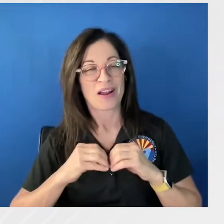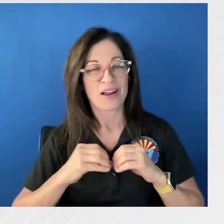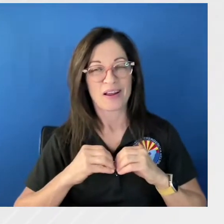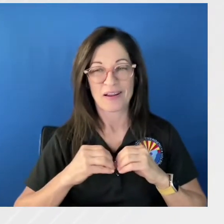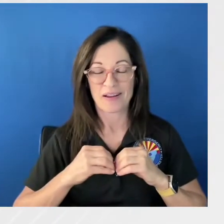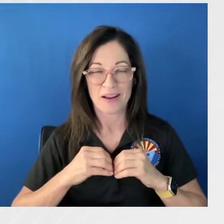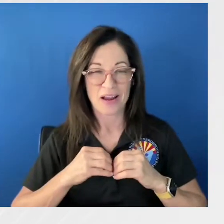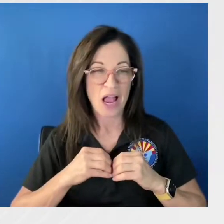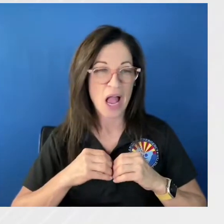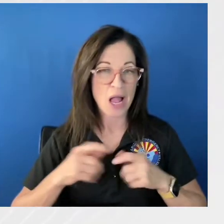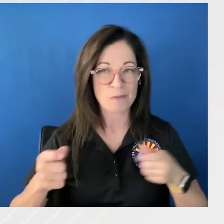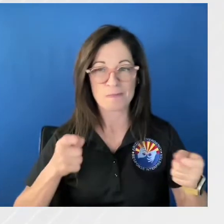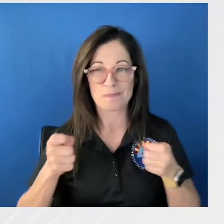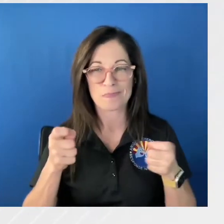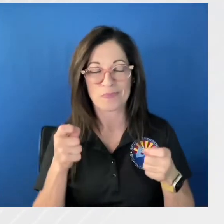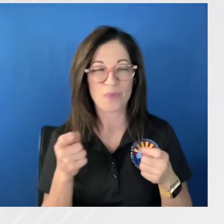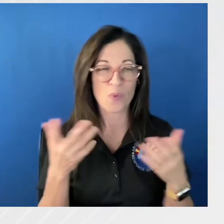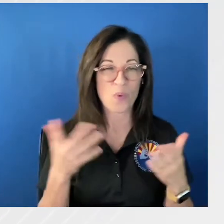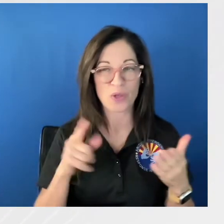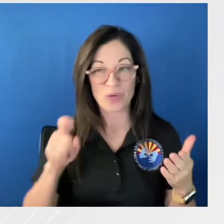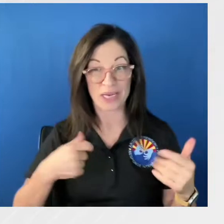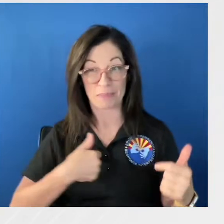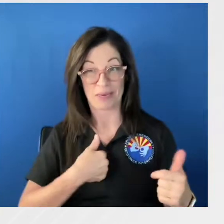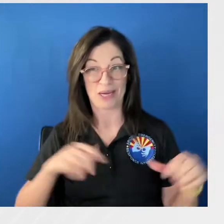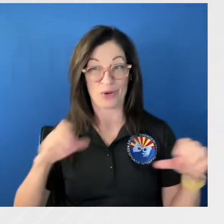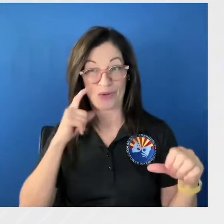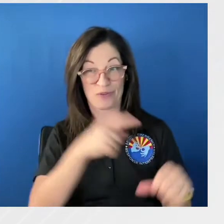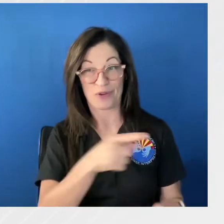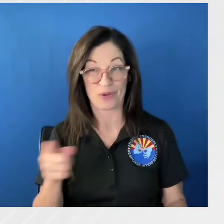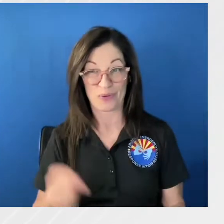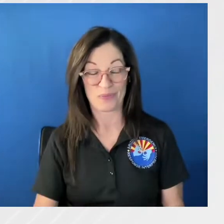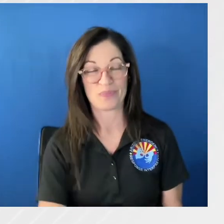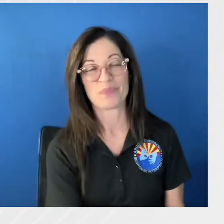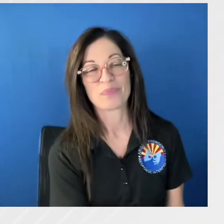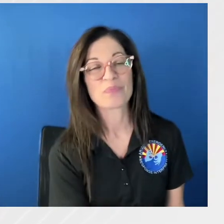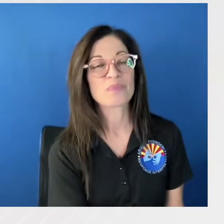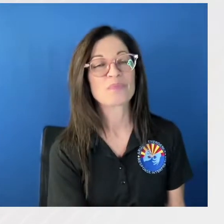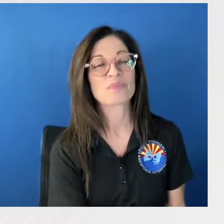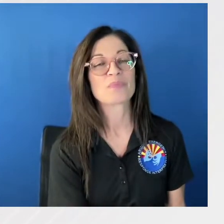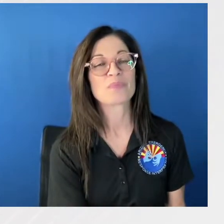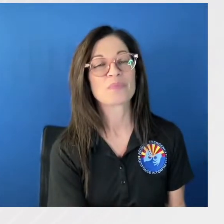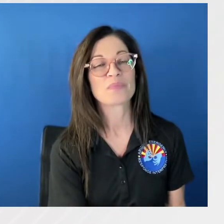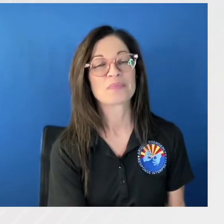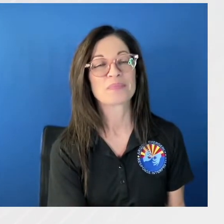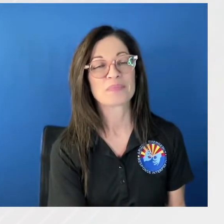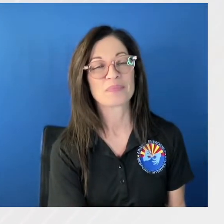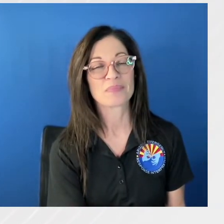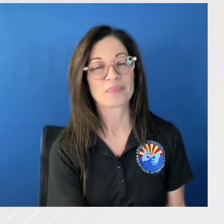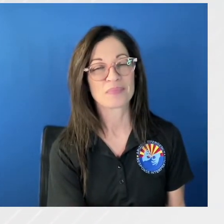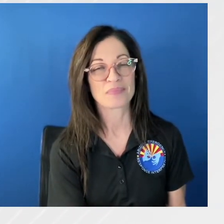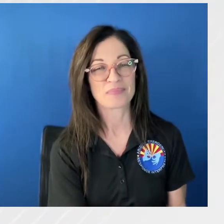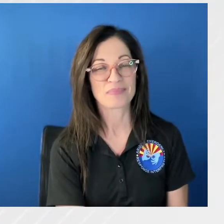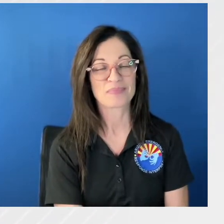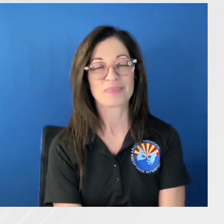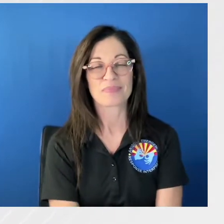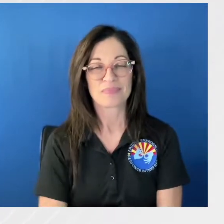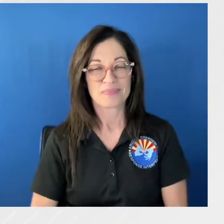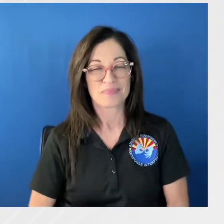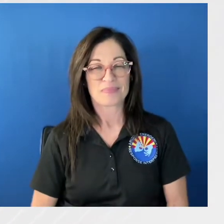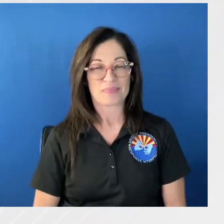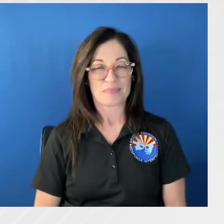leverage on what you need me to do for you all. I just wanted just to show